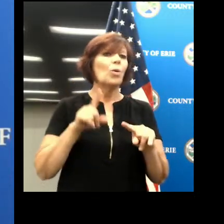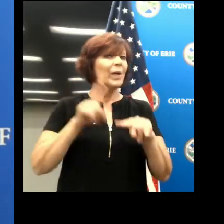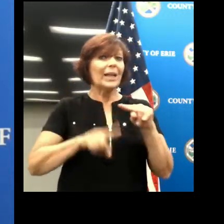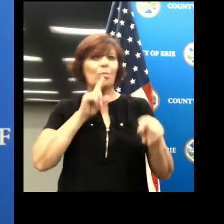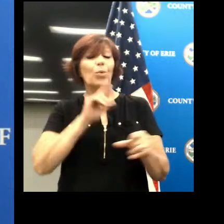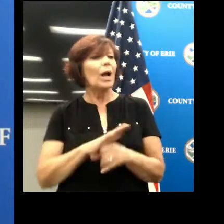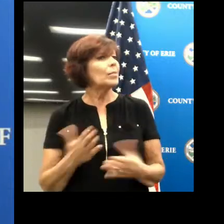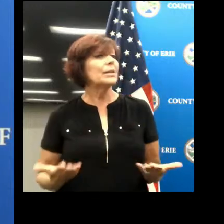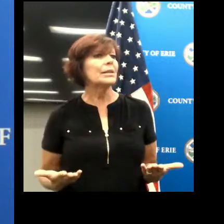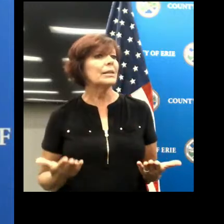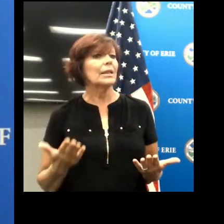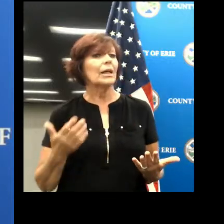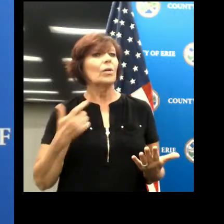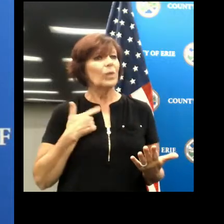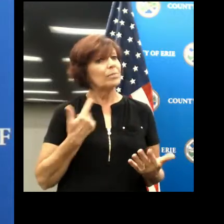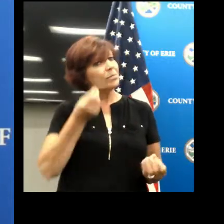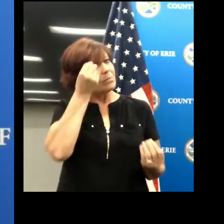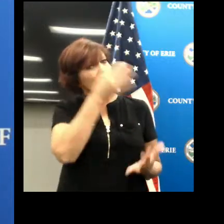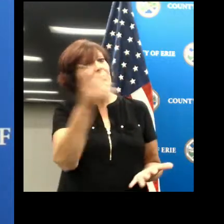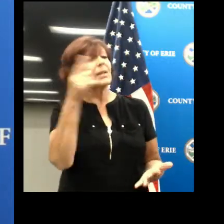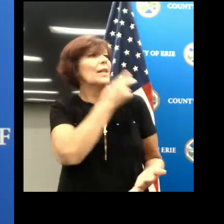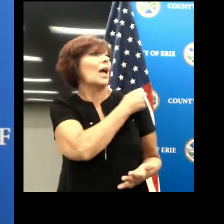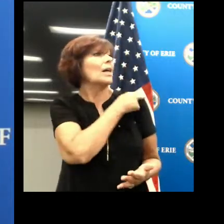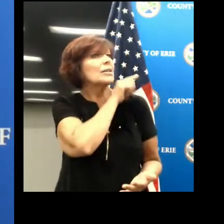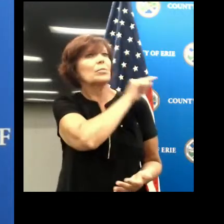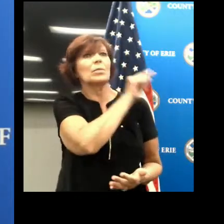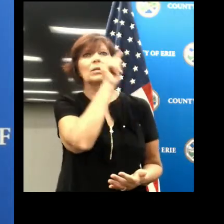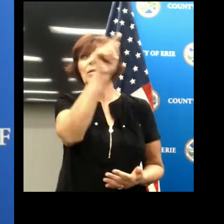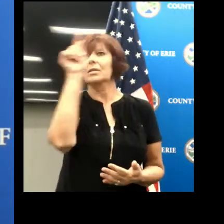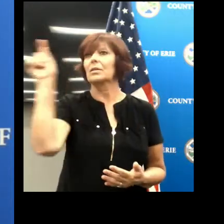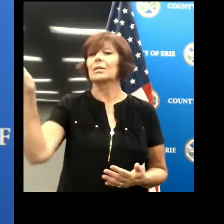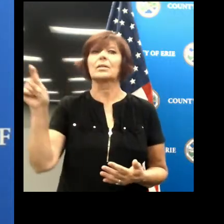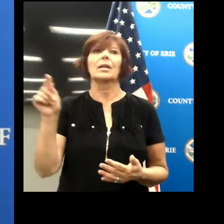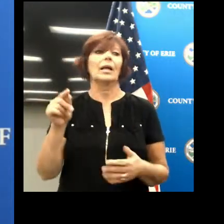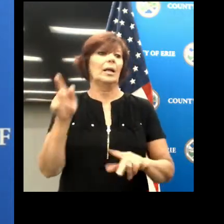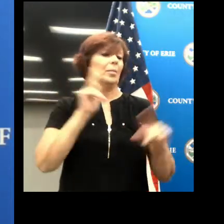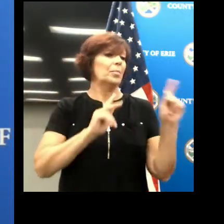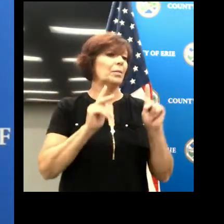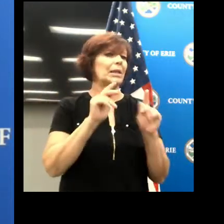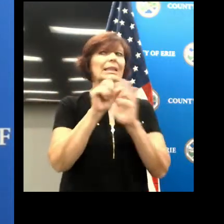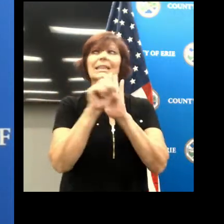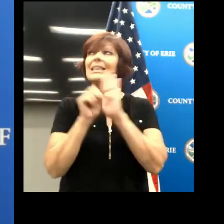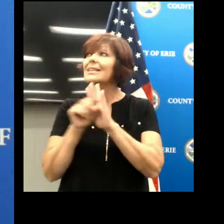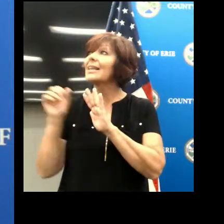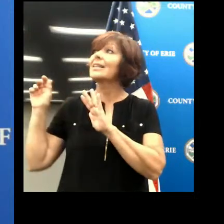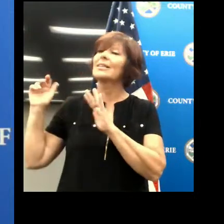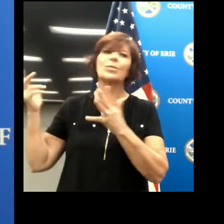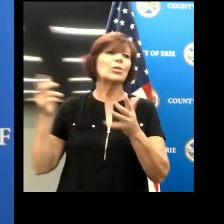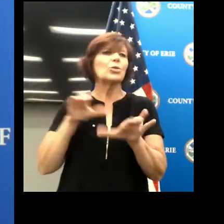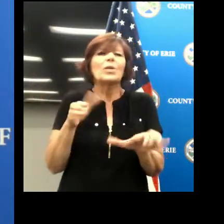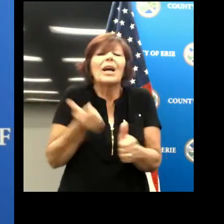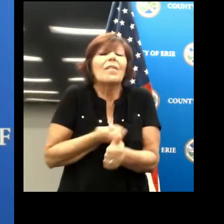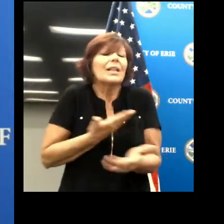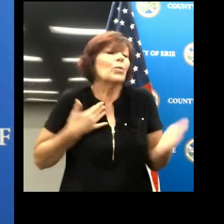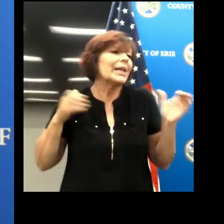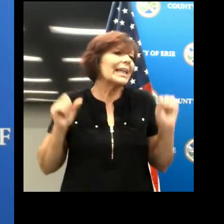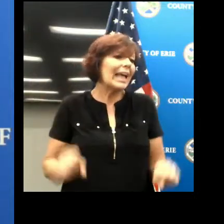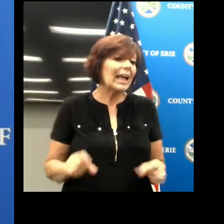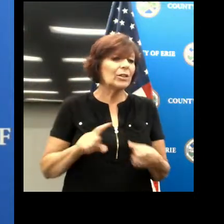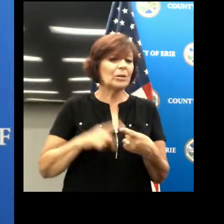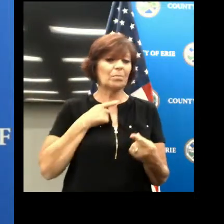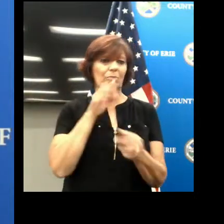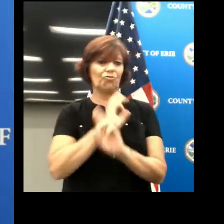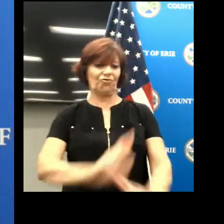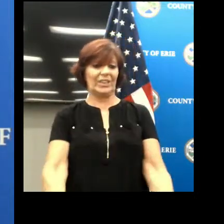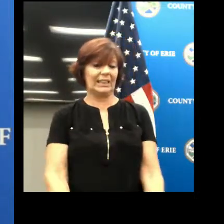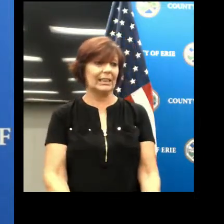anything. We've been reaching out to our partners in the hospitals. We've been reaching out to our partners in the states. We're doing everything we can to build our capacity.